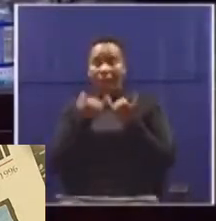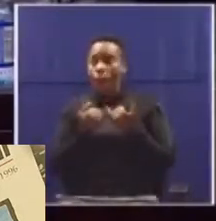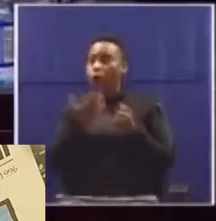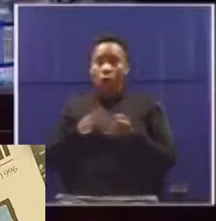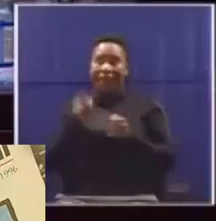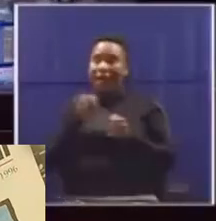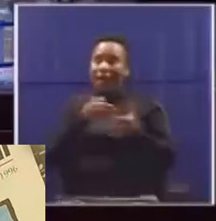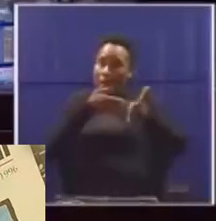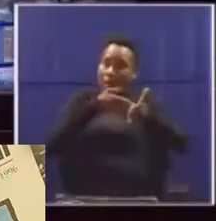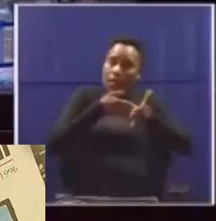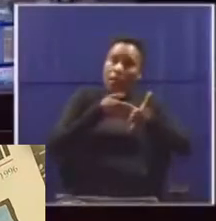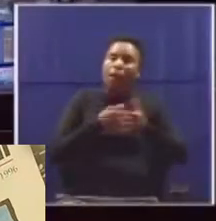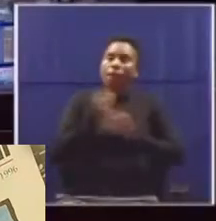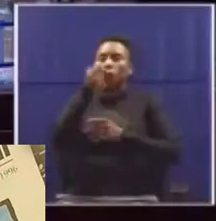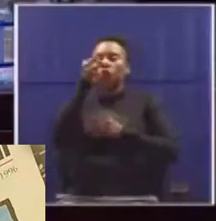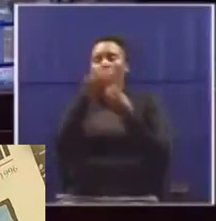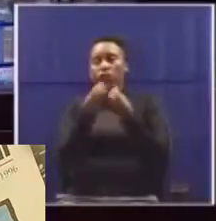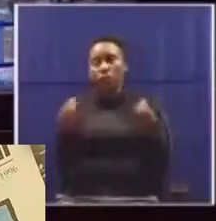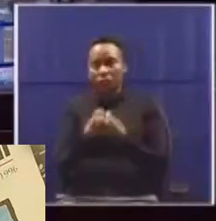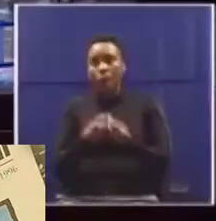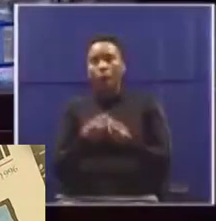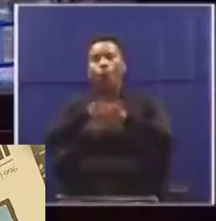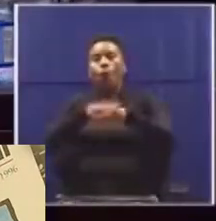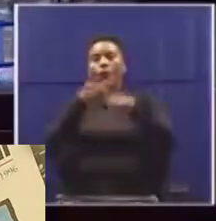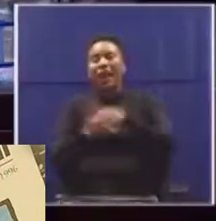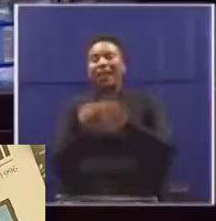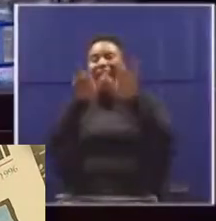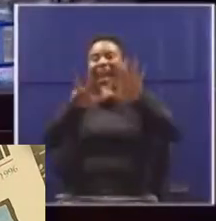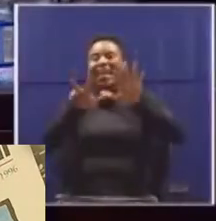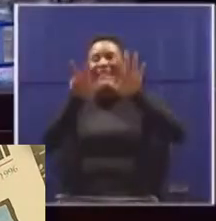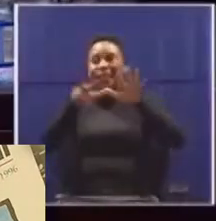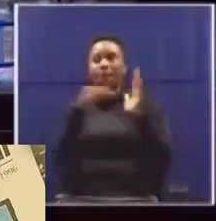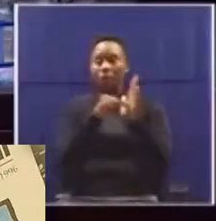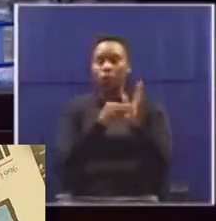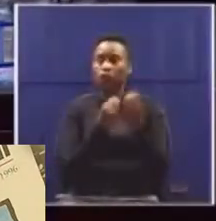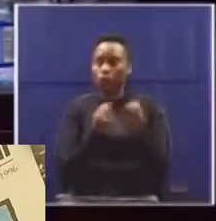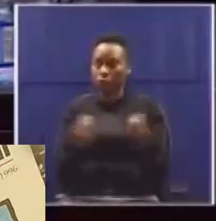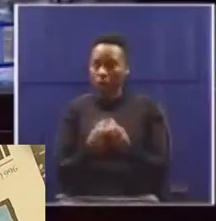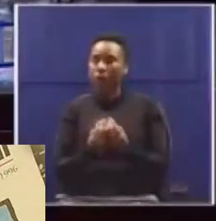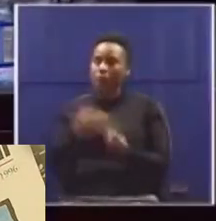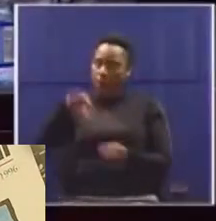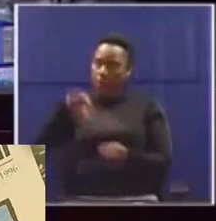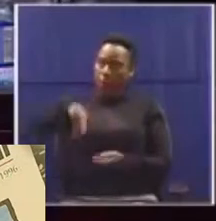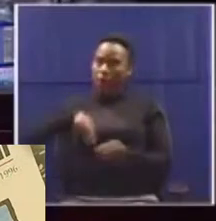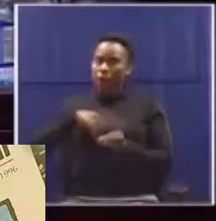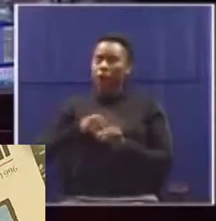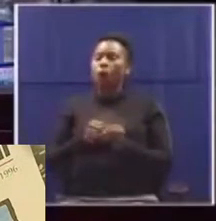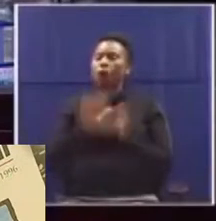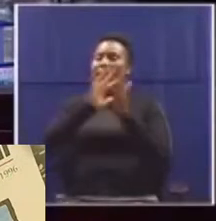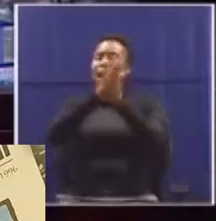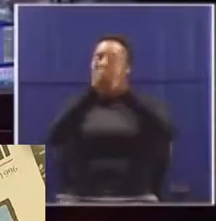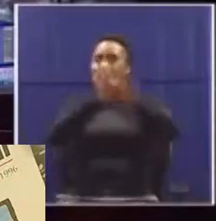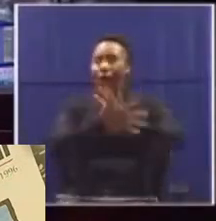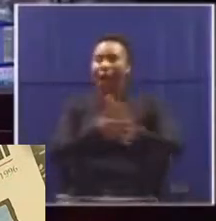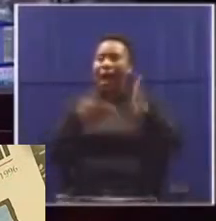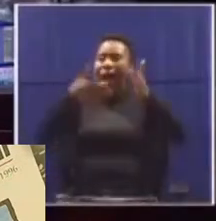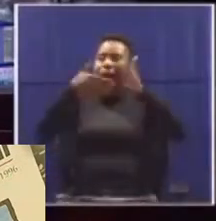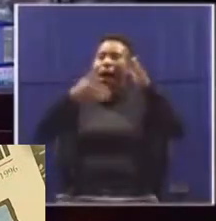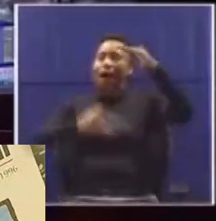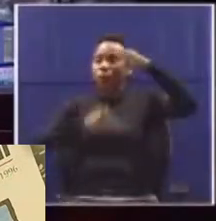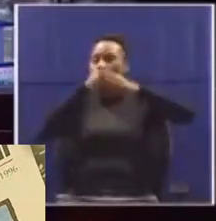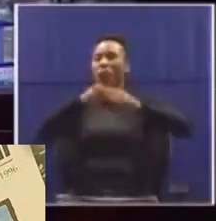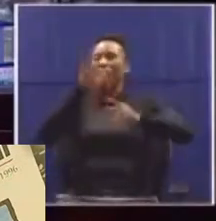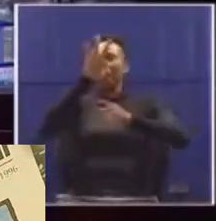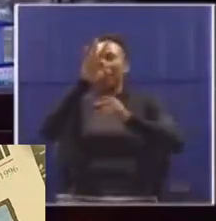more than 18 million are benefiting from a range of social grants up to 3 million up